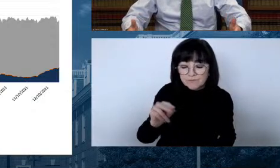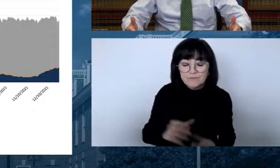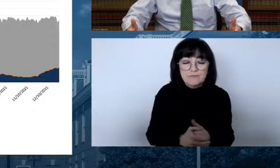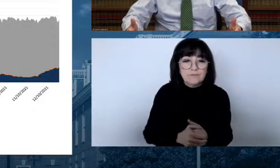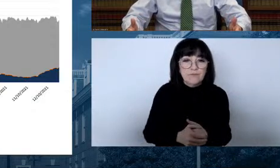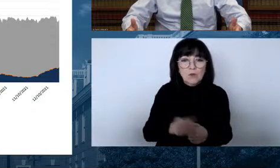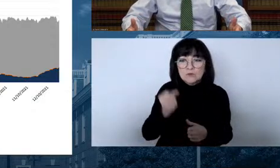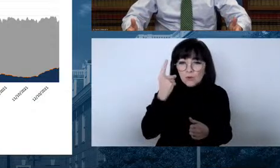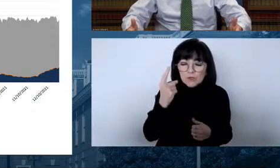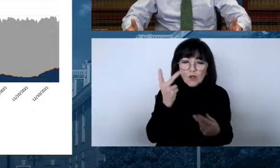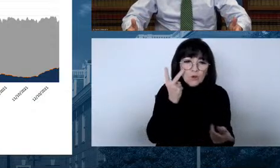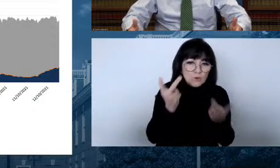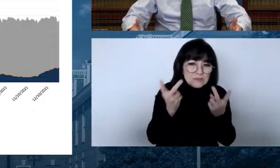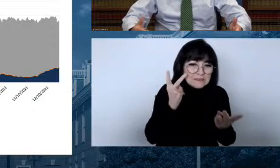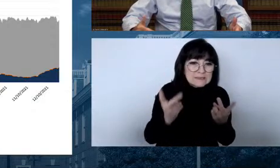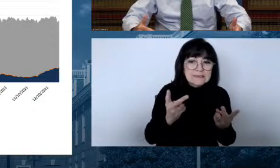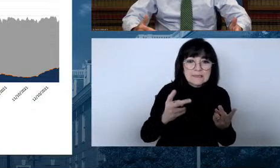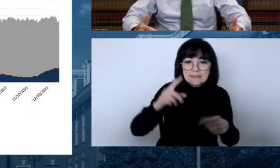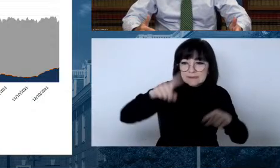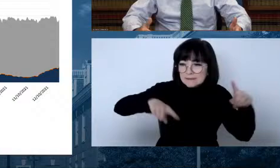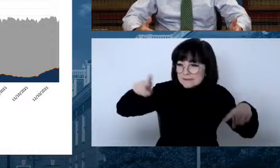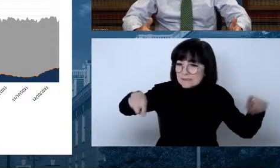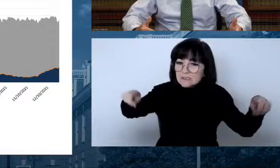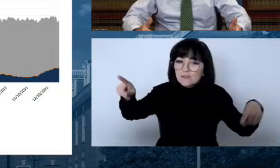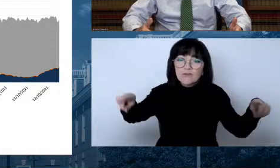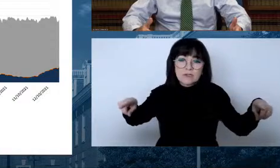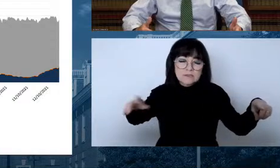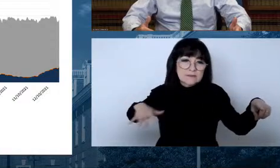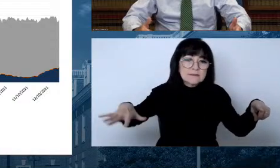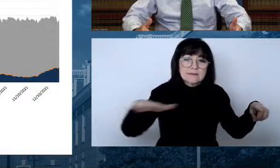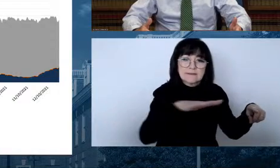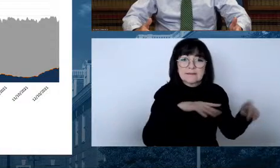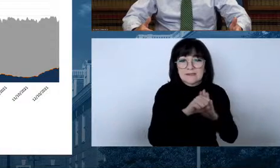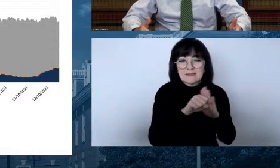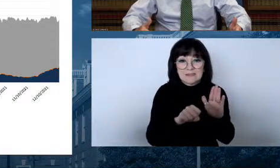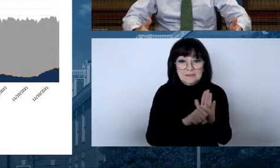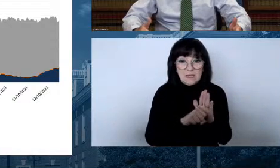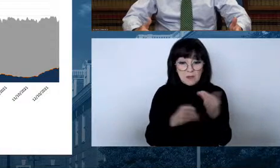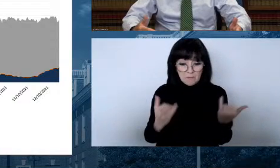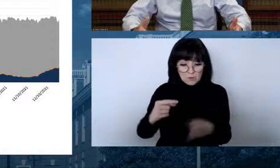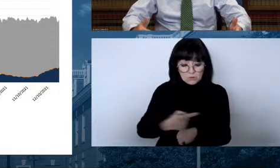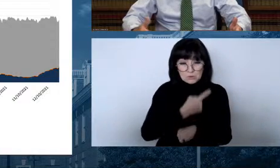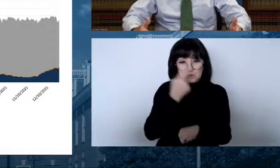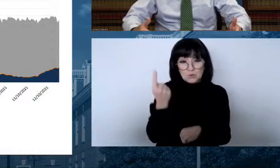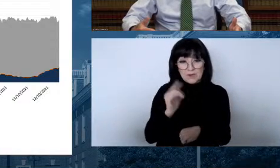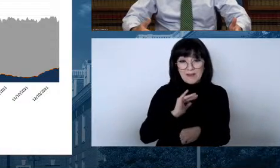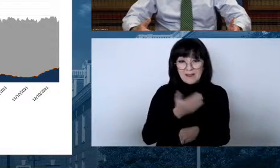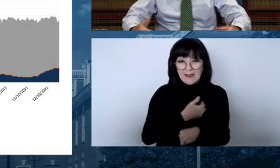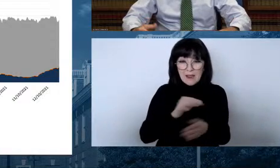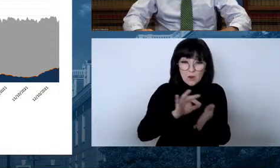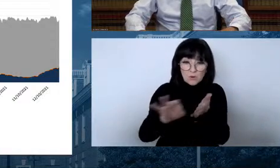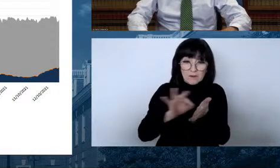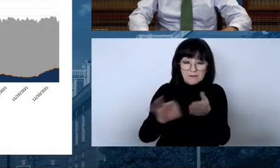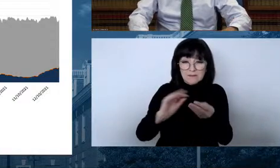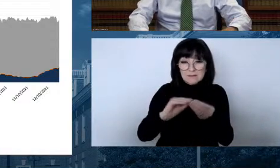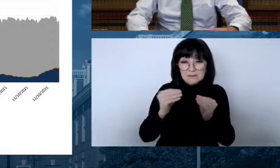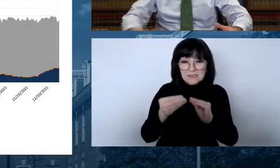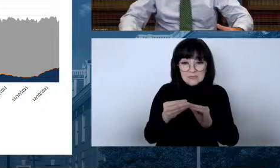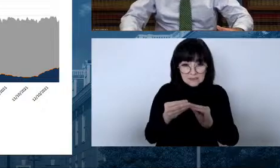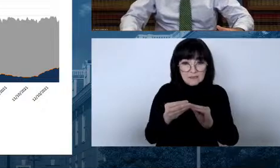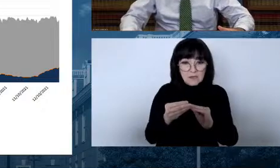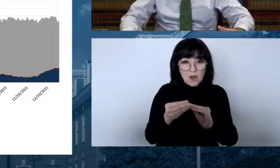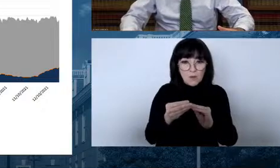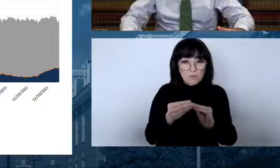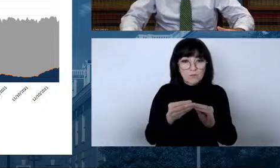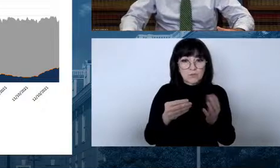as they're able to do. But the overall census today is driven by a combination of our COVID cases, which